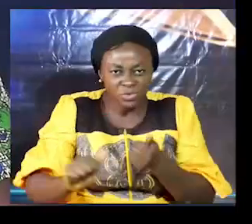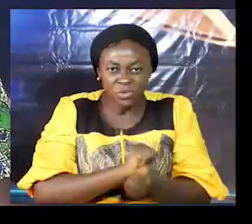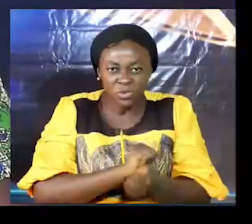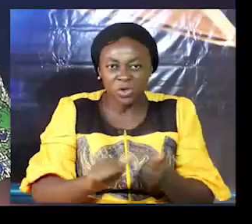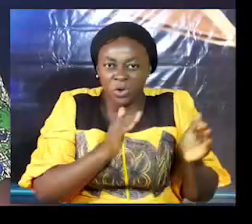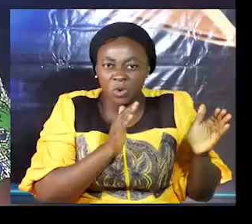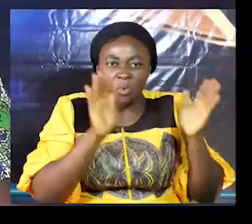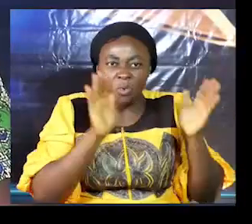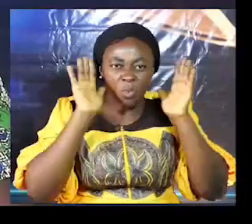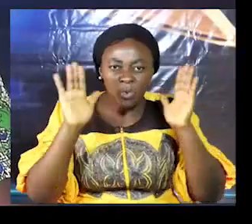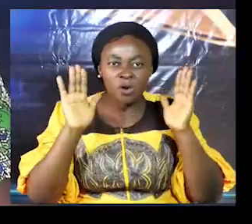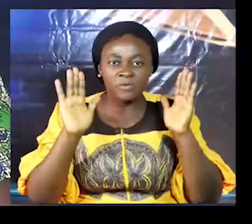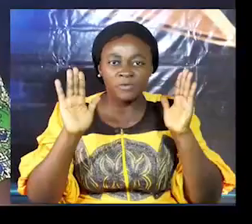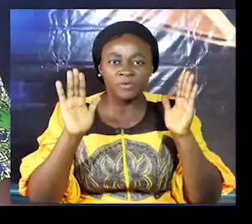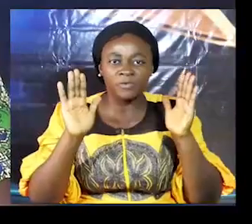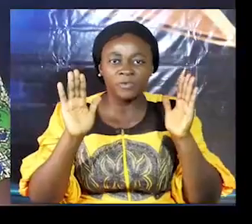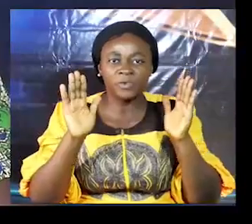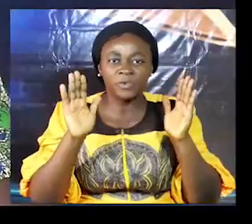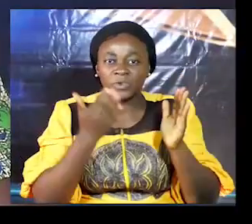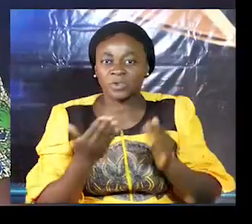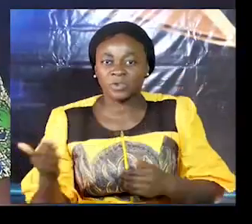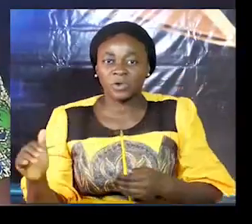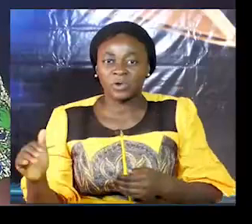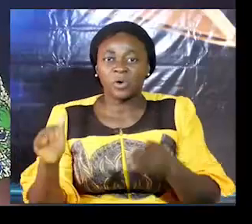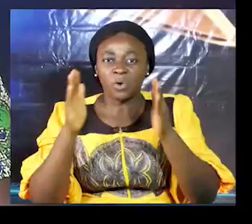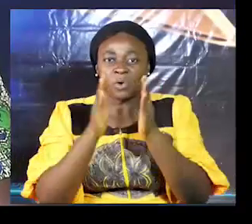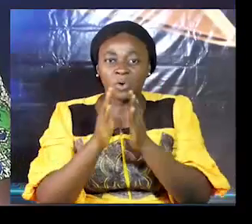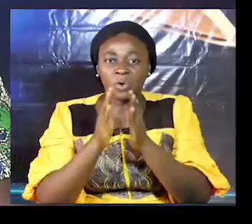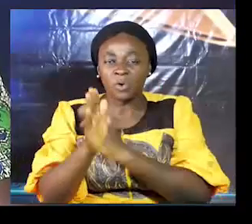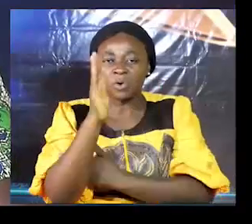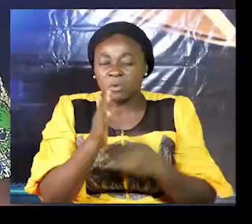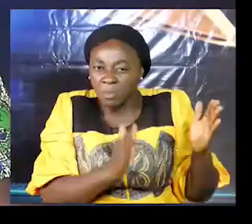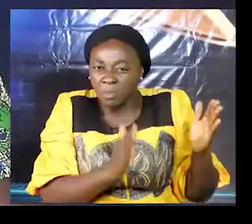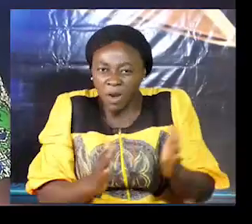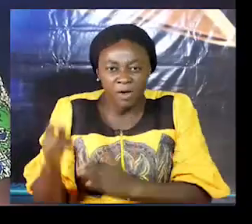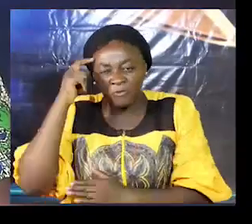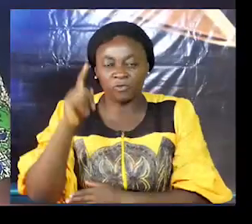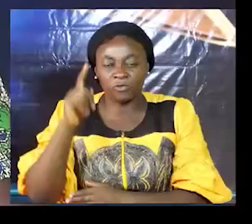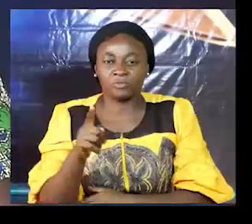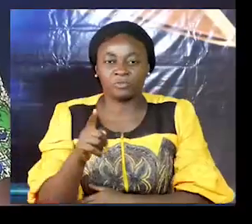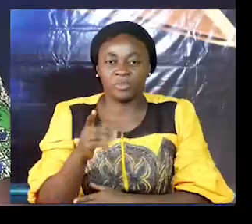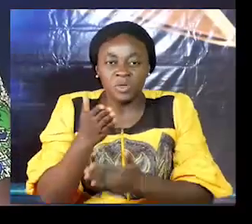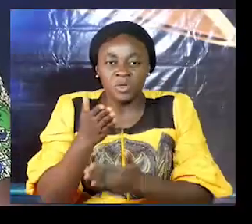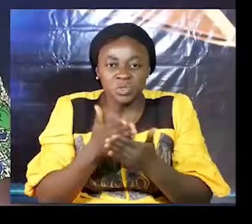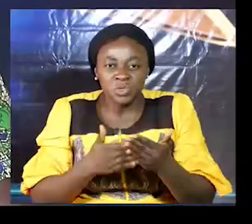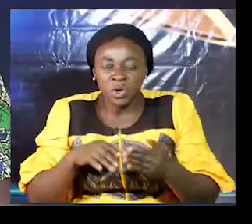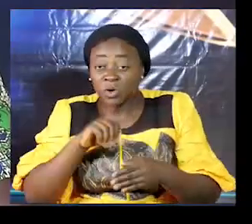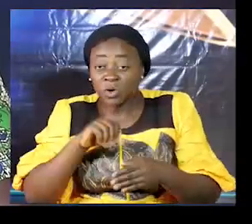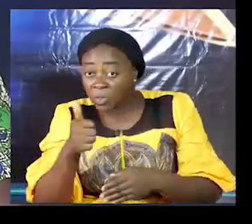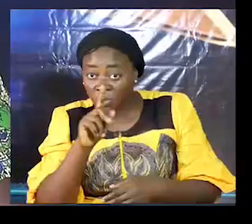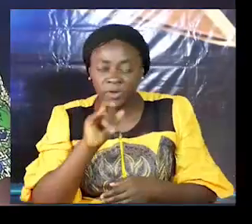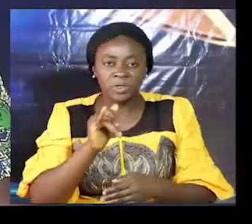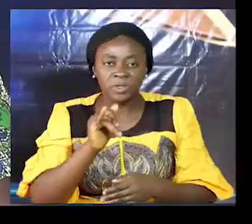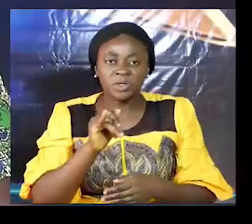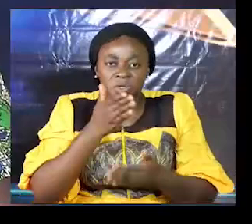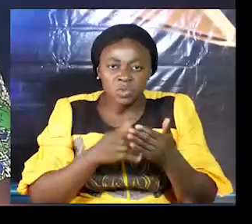arranged for you. And finally, someone that just got born again, a new convert, is not the best person to marry. You must wait.